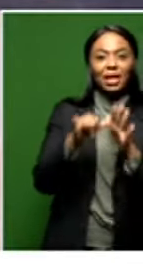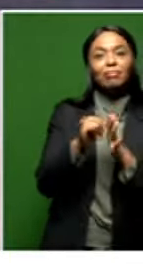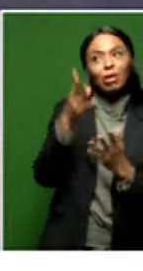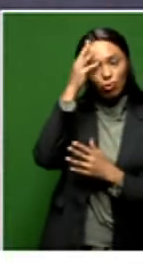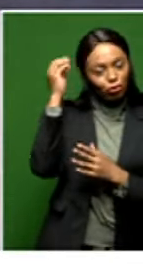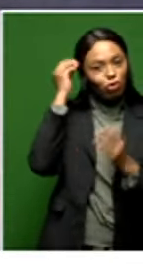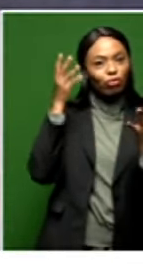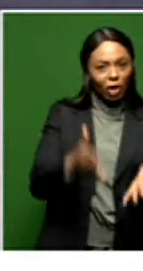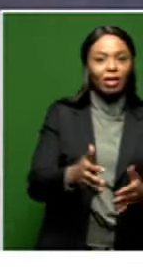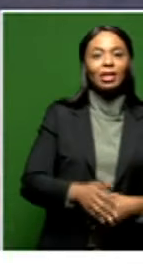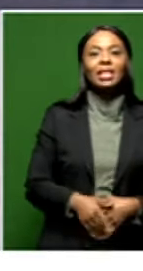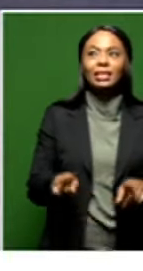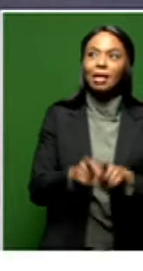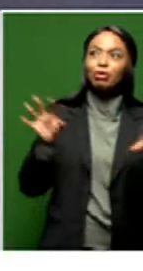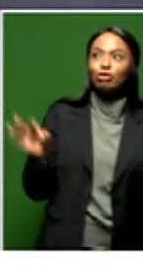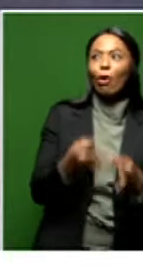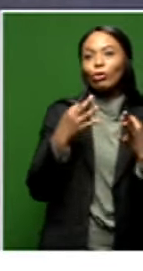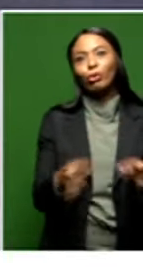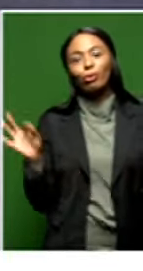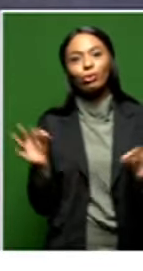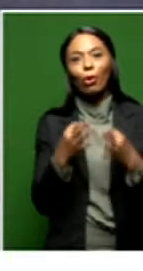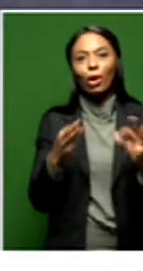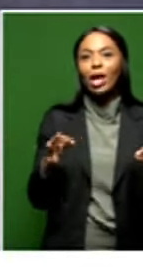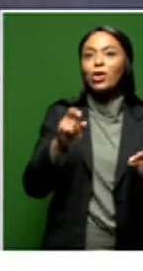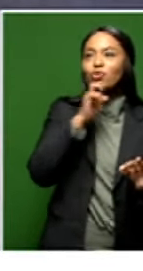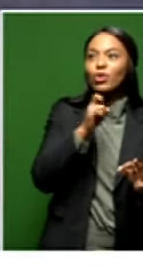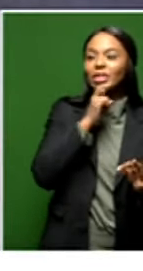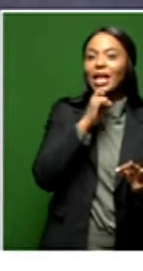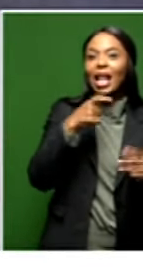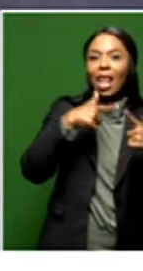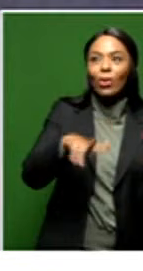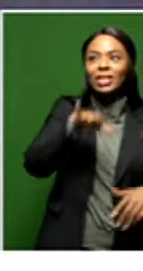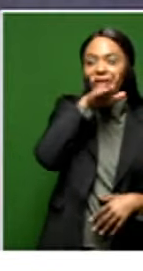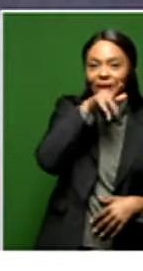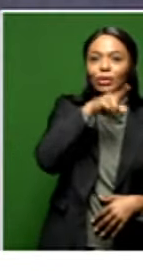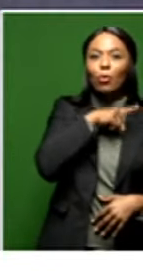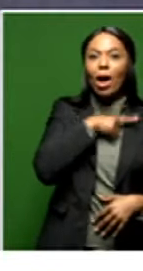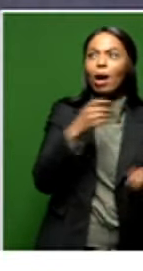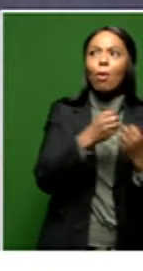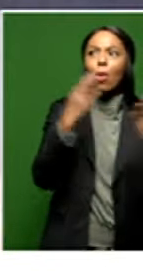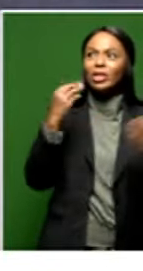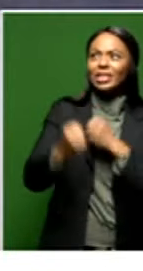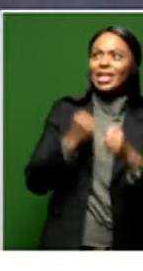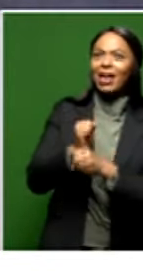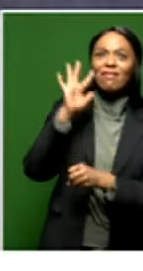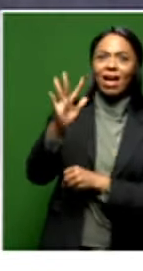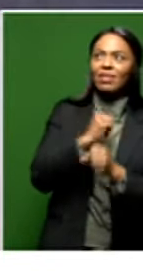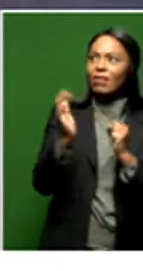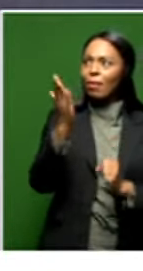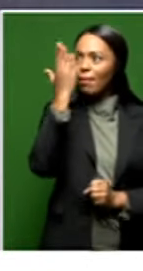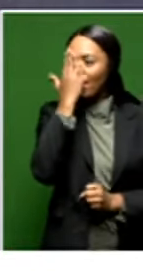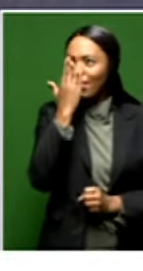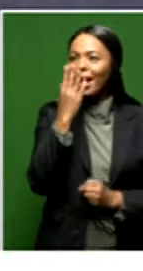also sending these songs out to Afrikaans people who I haven't seen a lot in the past 5 years, but then realizing